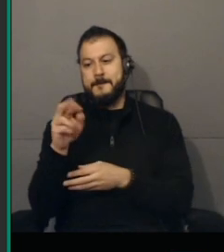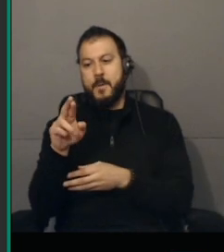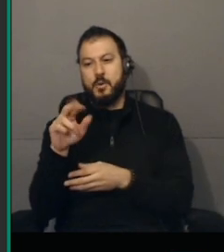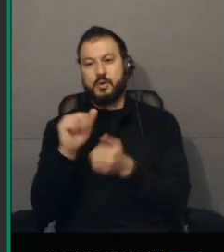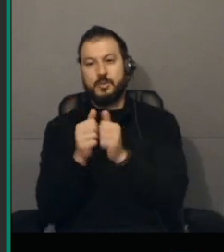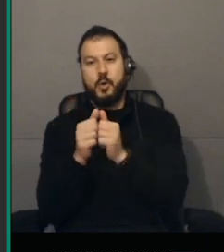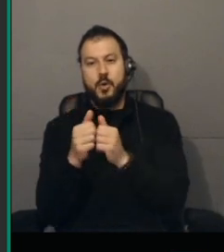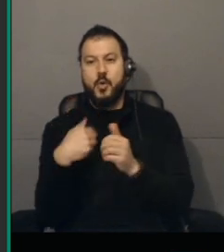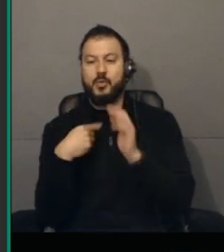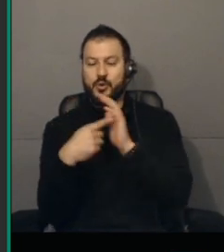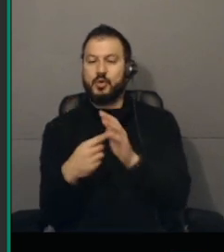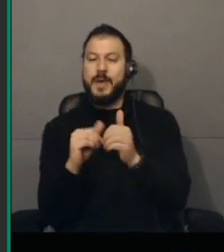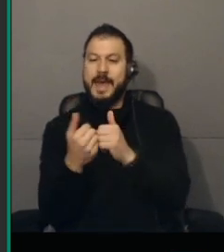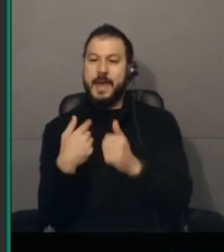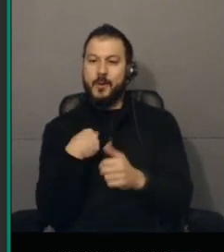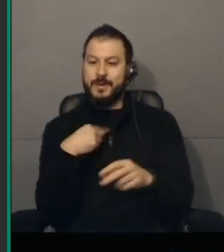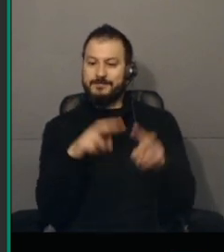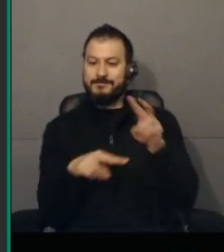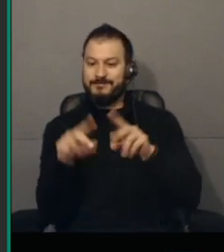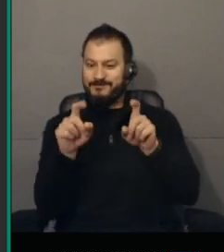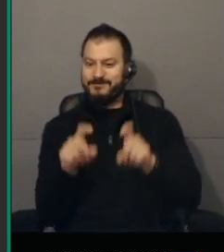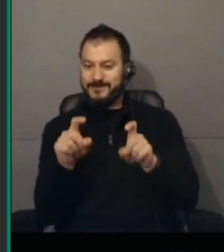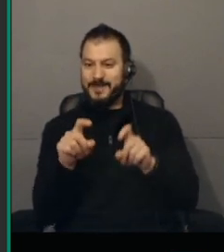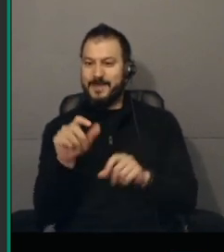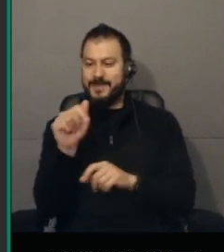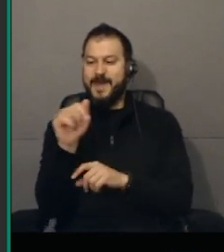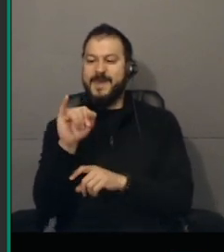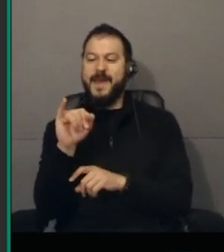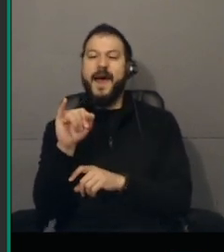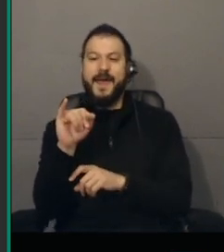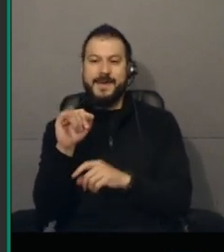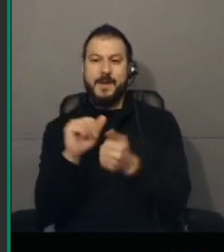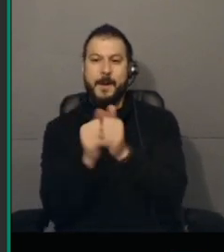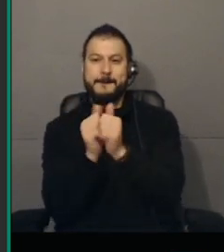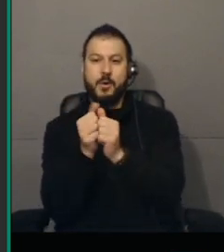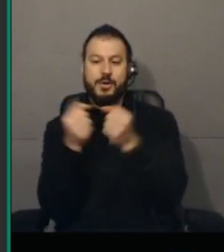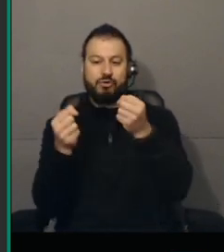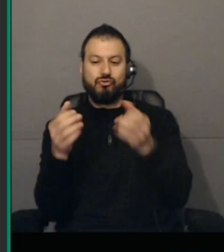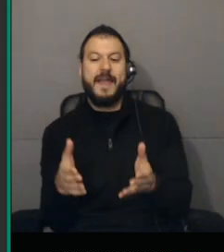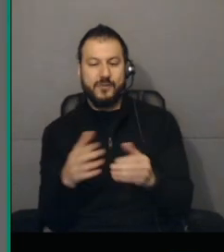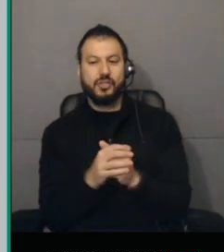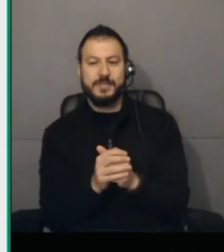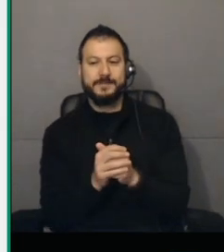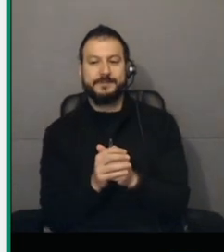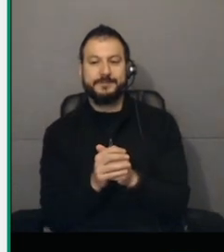how we passively validate the quality of Forza's AI opponent drivers.